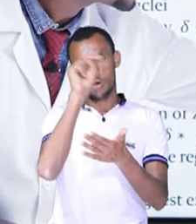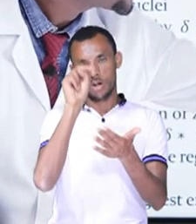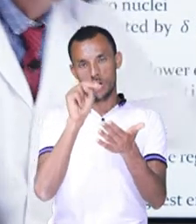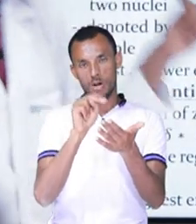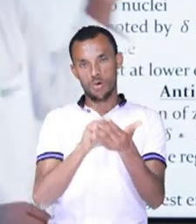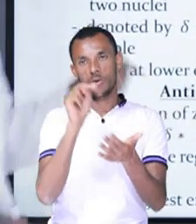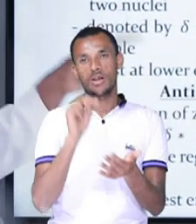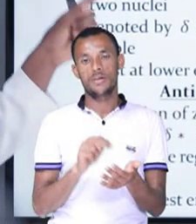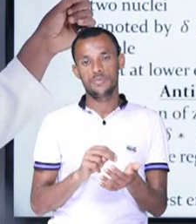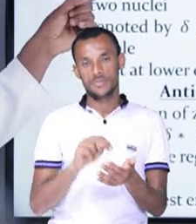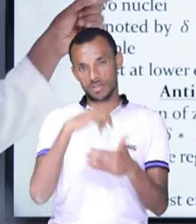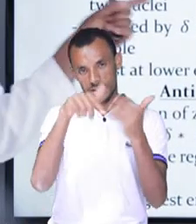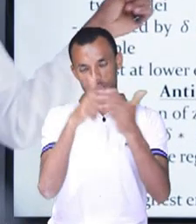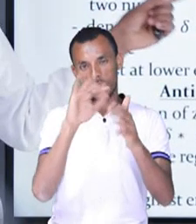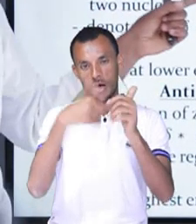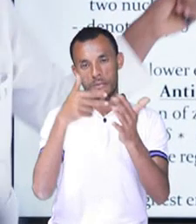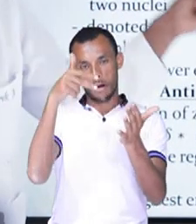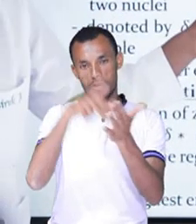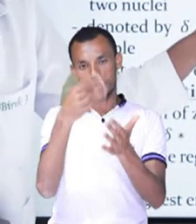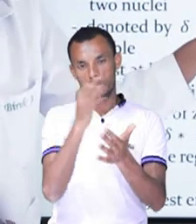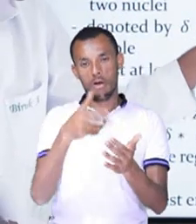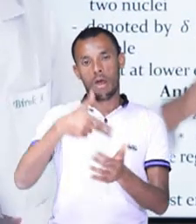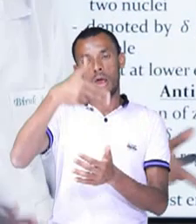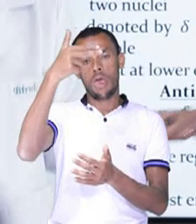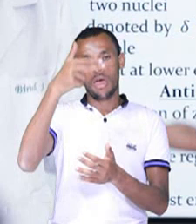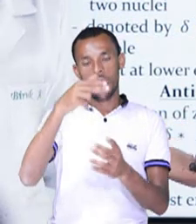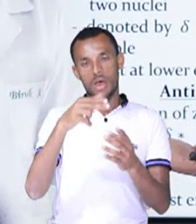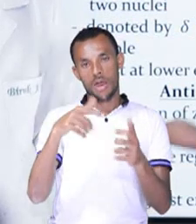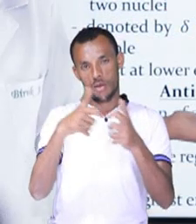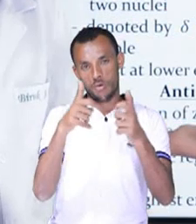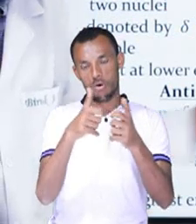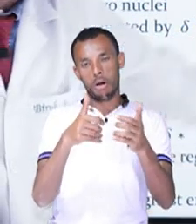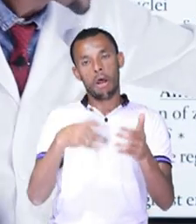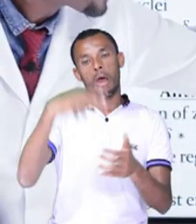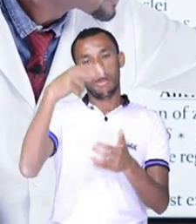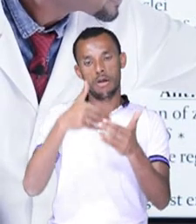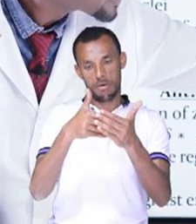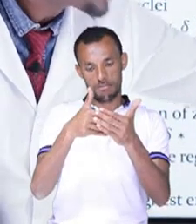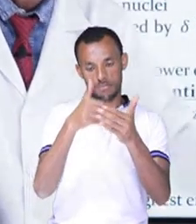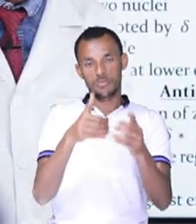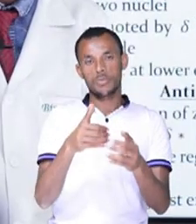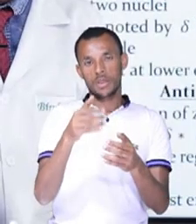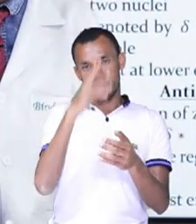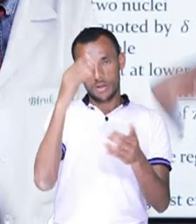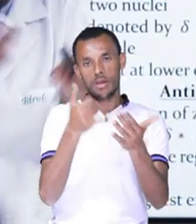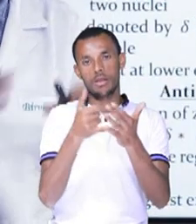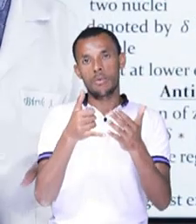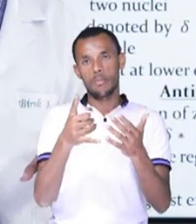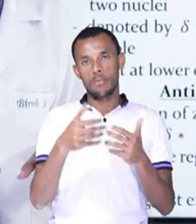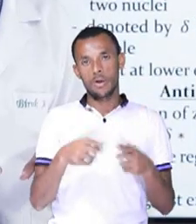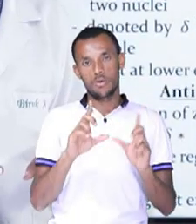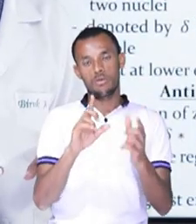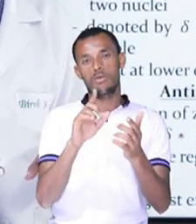are present between the 2 nuclei. Therefore, have a region of high electron charge density. Yes, because the 2 electrons are present in the nucleus, between